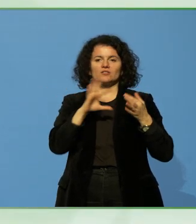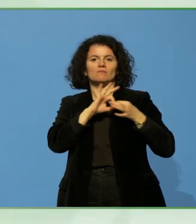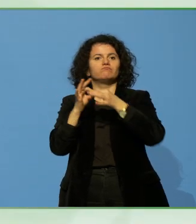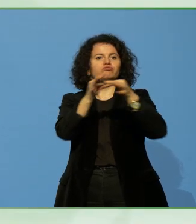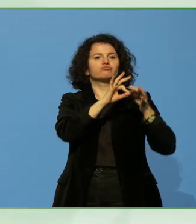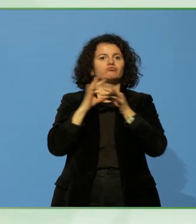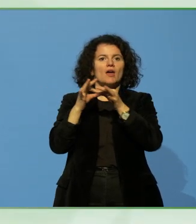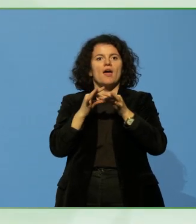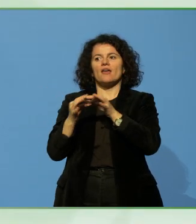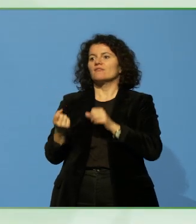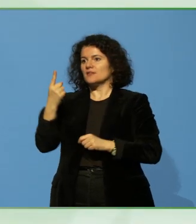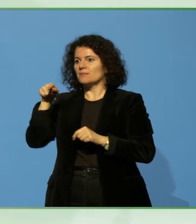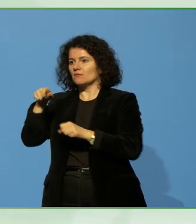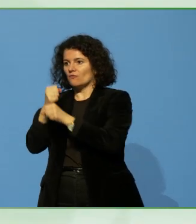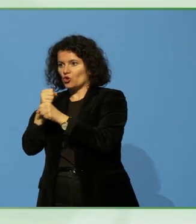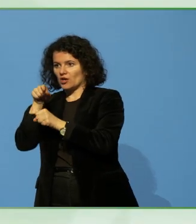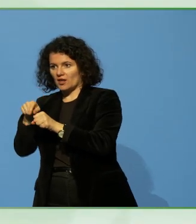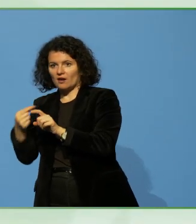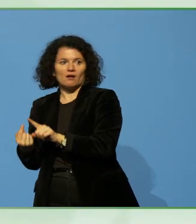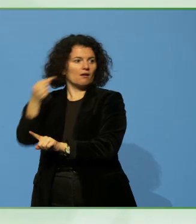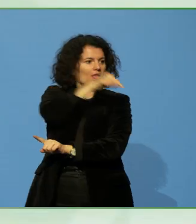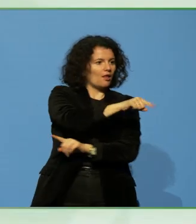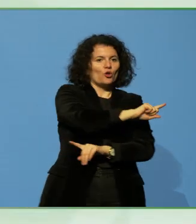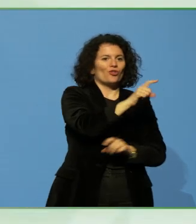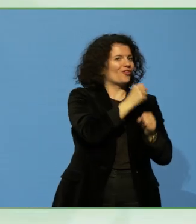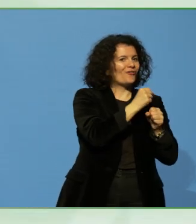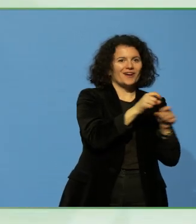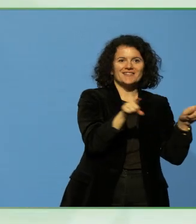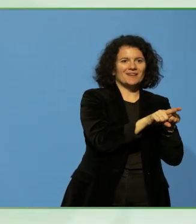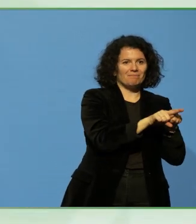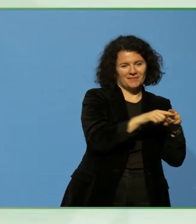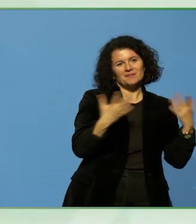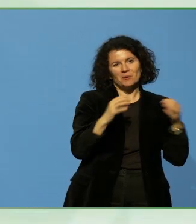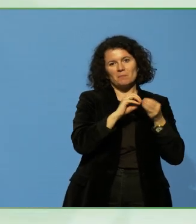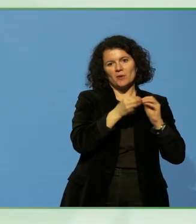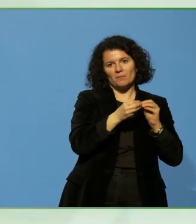brilliant. Lovely. I think we've probably got time for one more question.